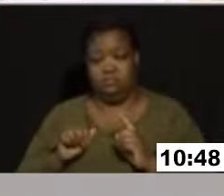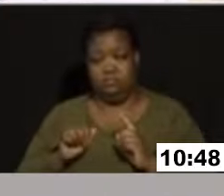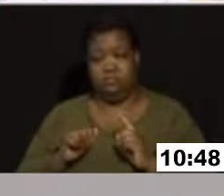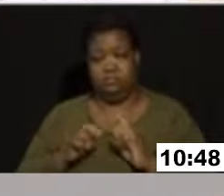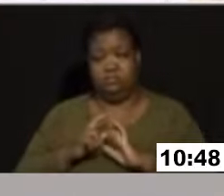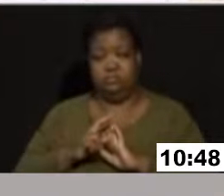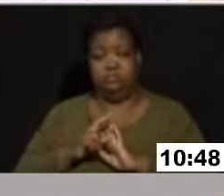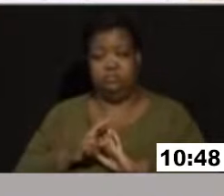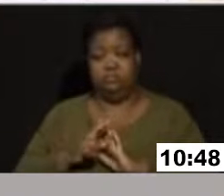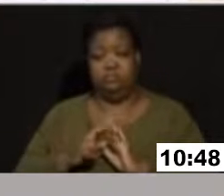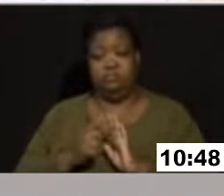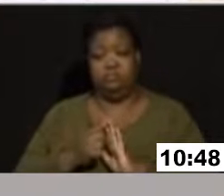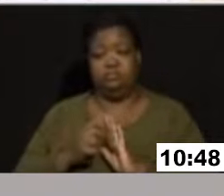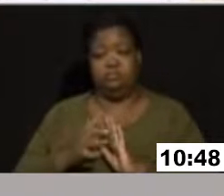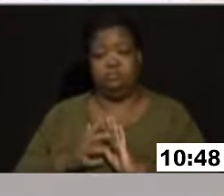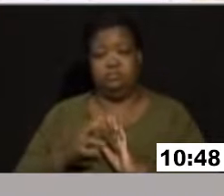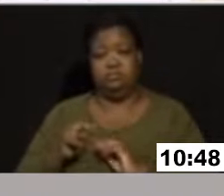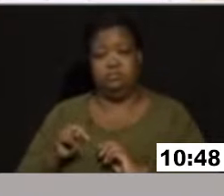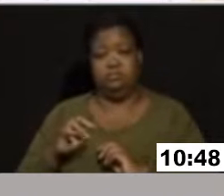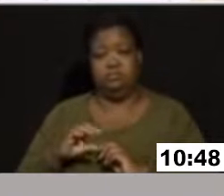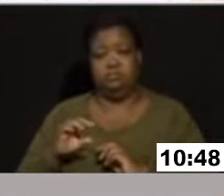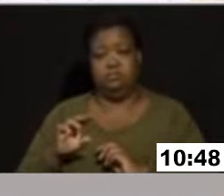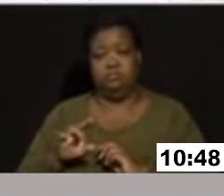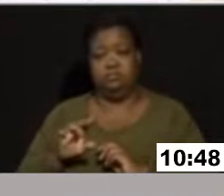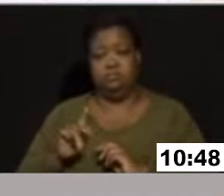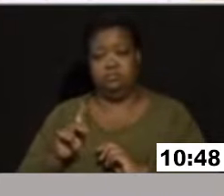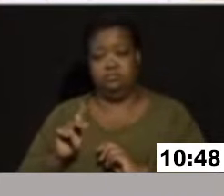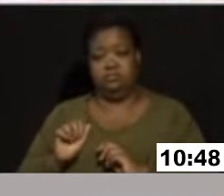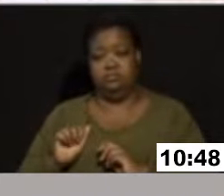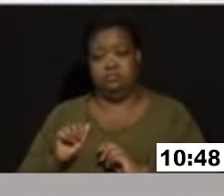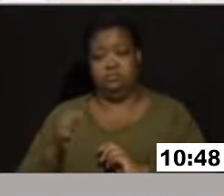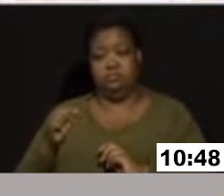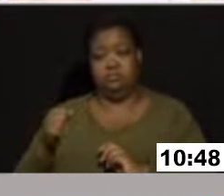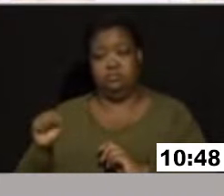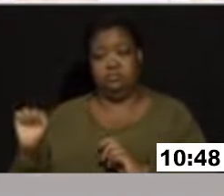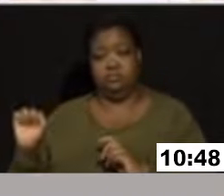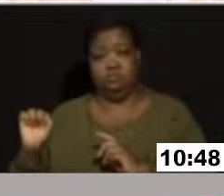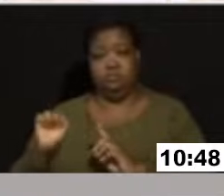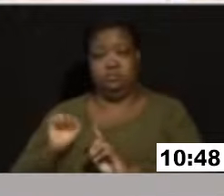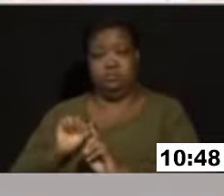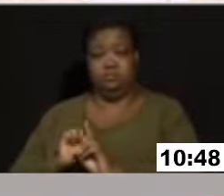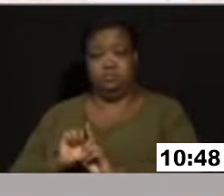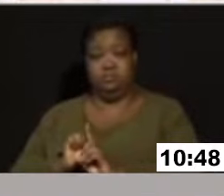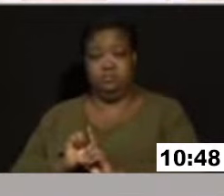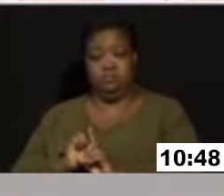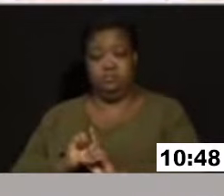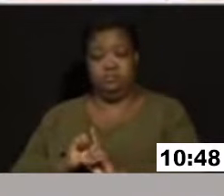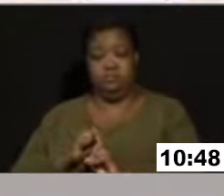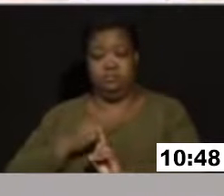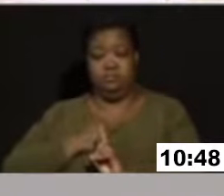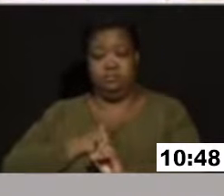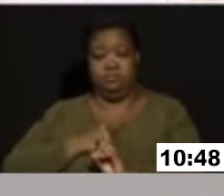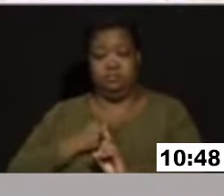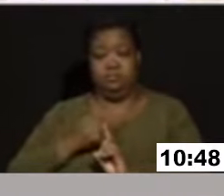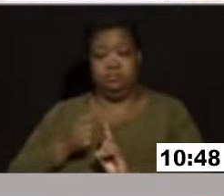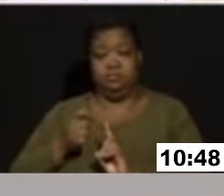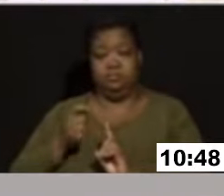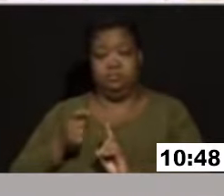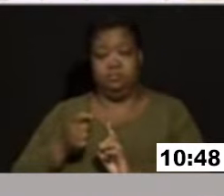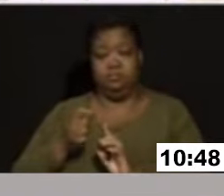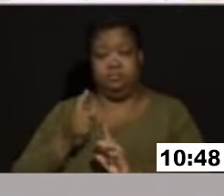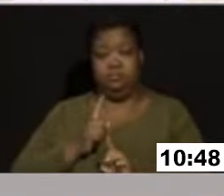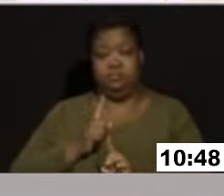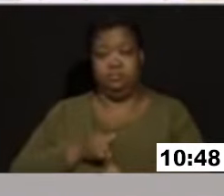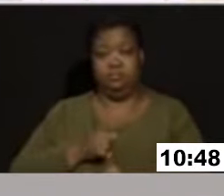of Advocate Ngcuka in his objection, that my ruling cannot, my